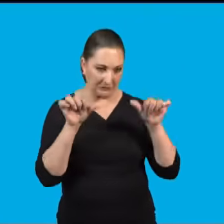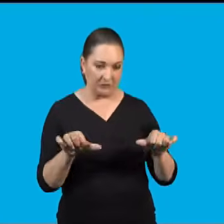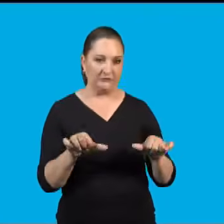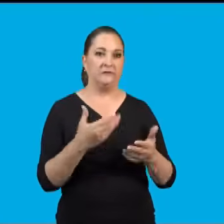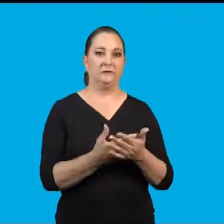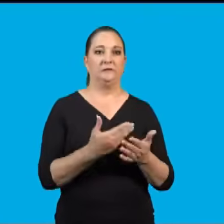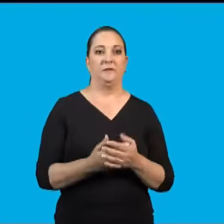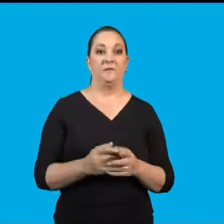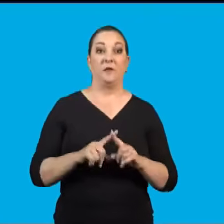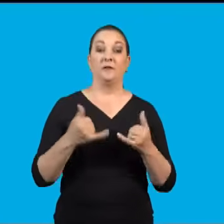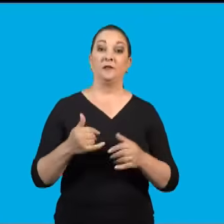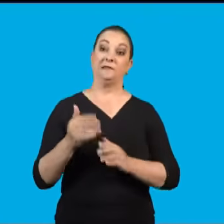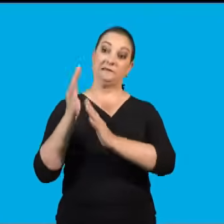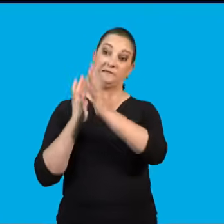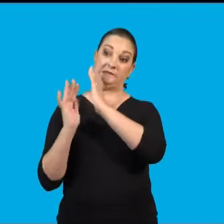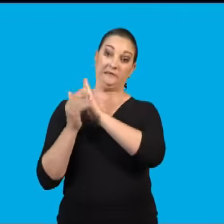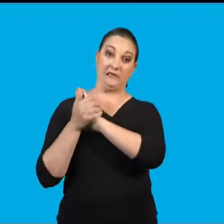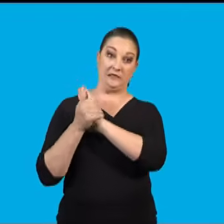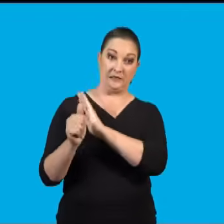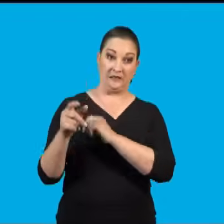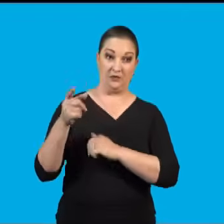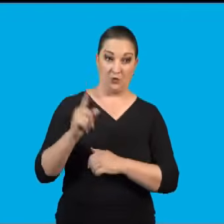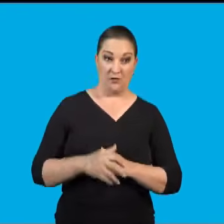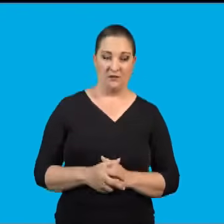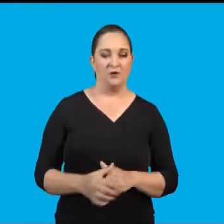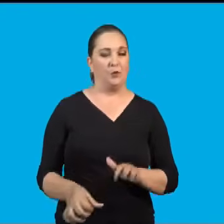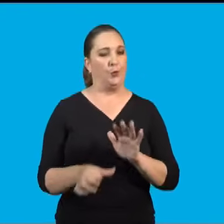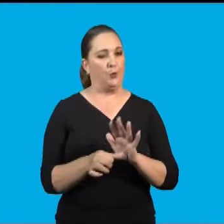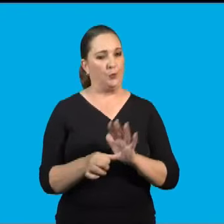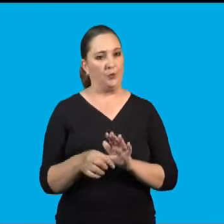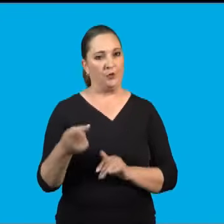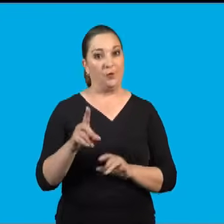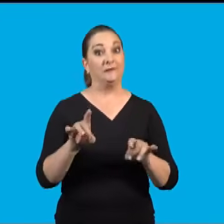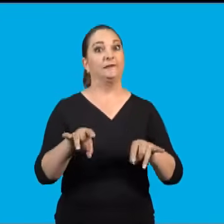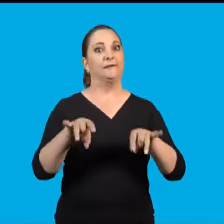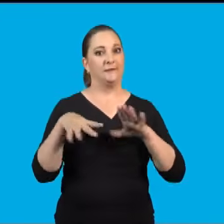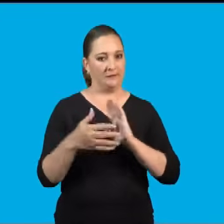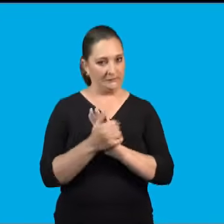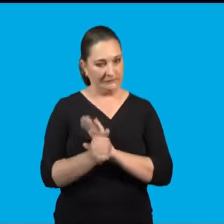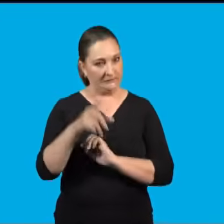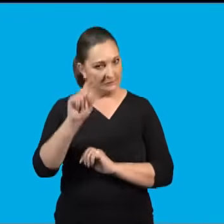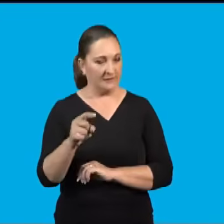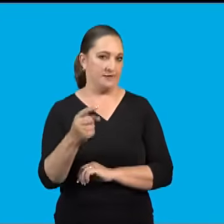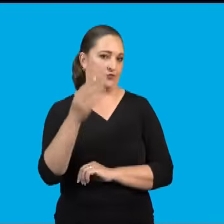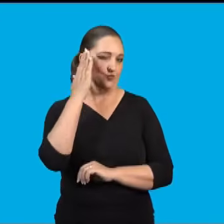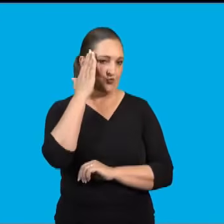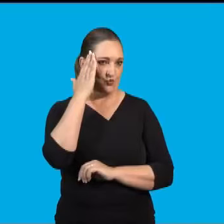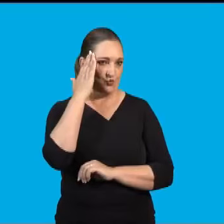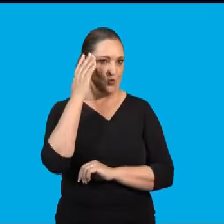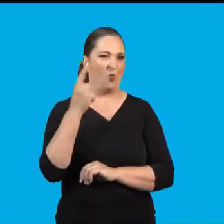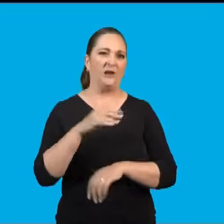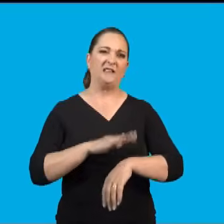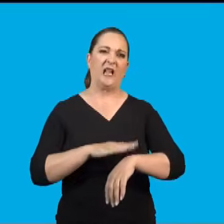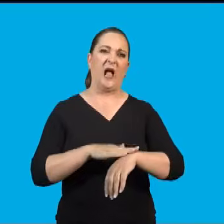analyze posters. So coupled with your history skills, there are also very important exam skills that you have to